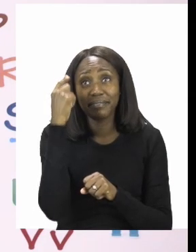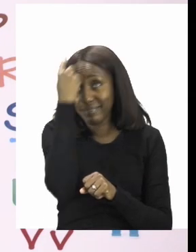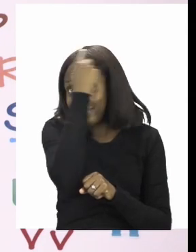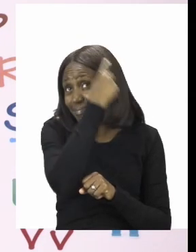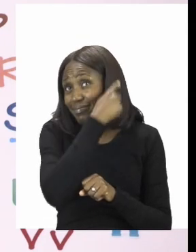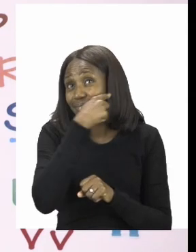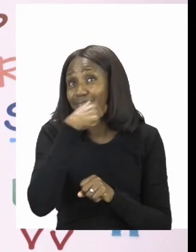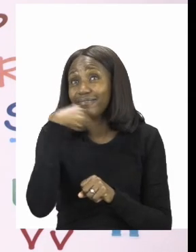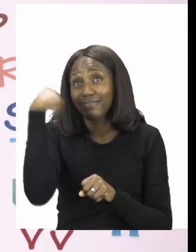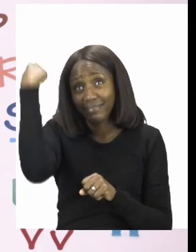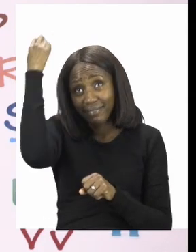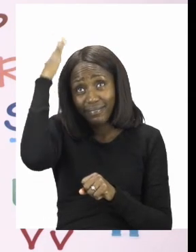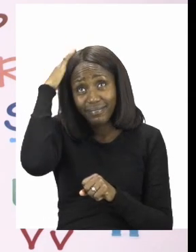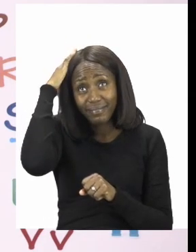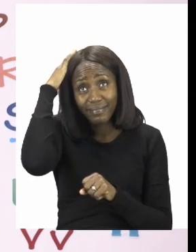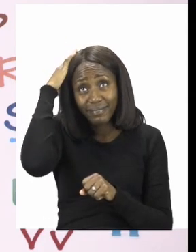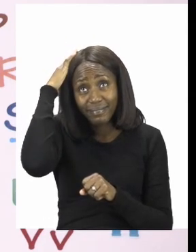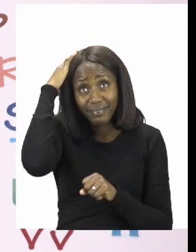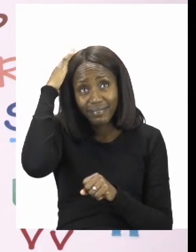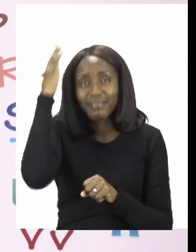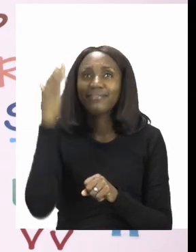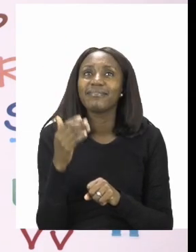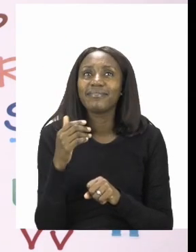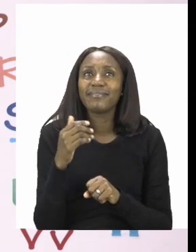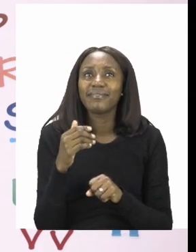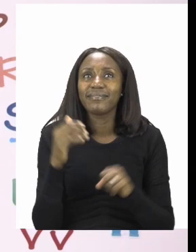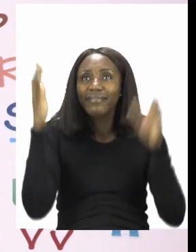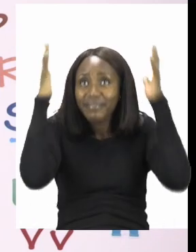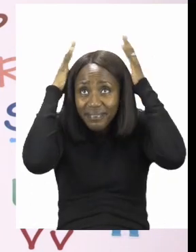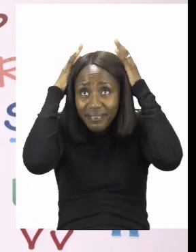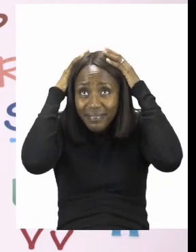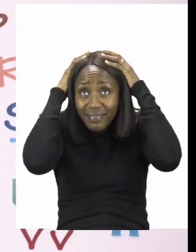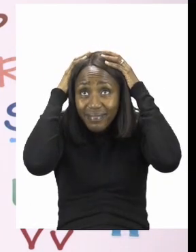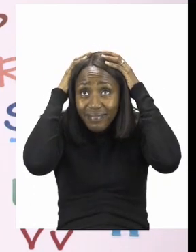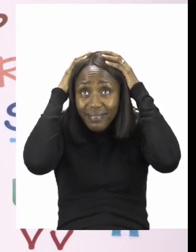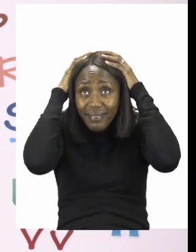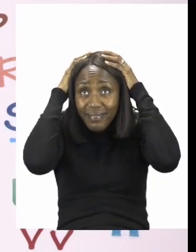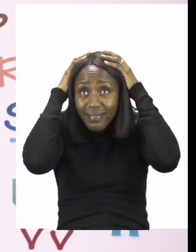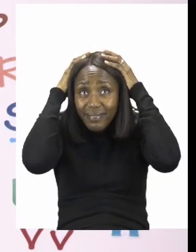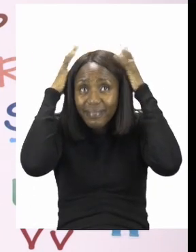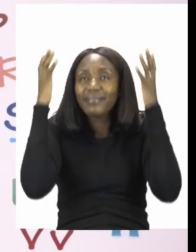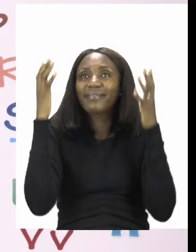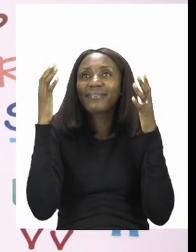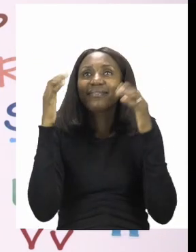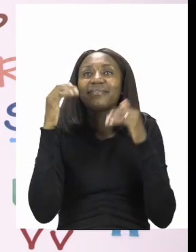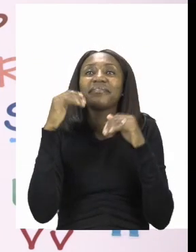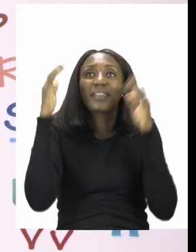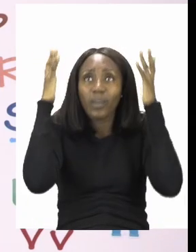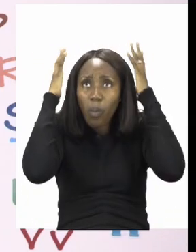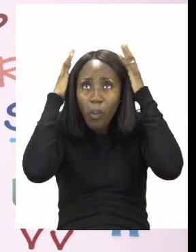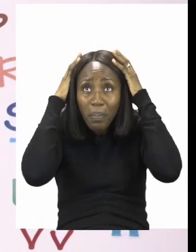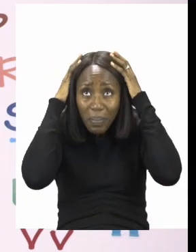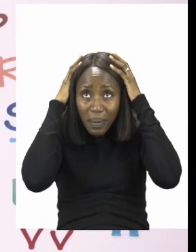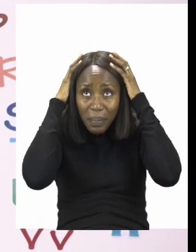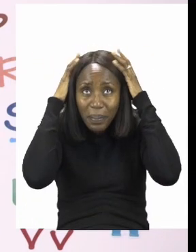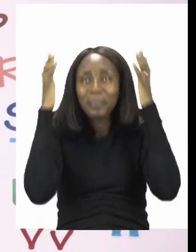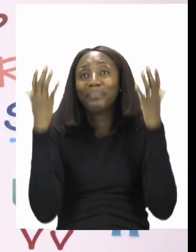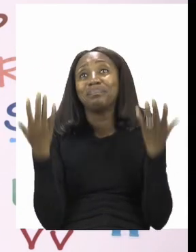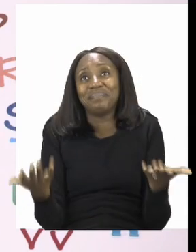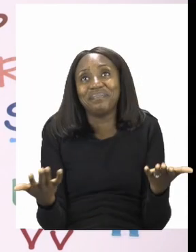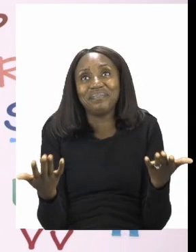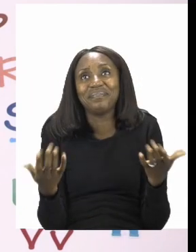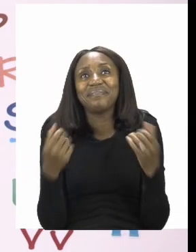head. Everyone, touch your head. Your head. Well